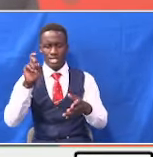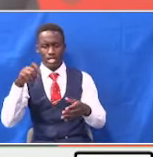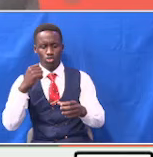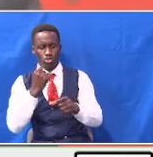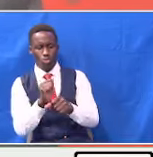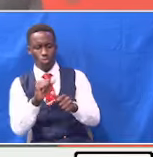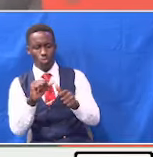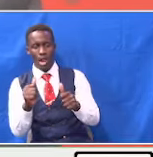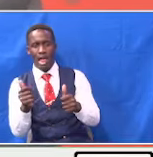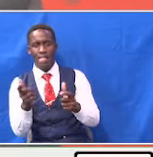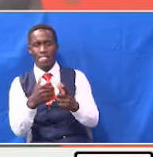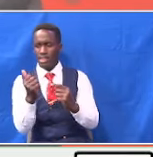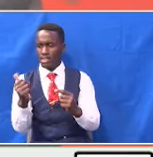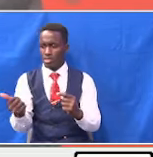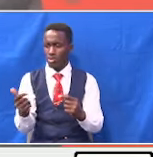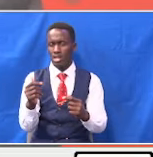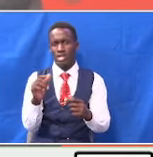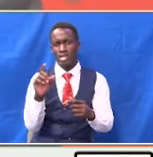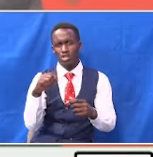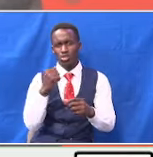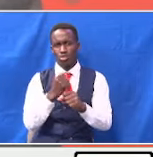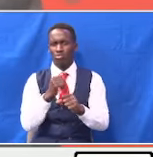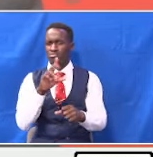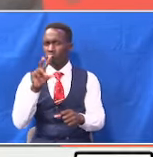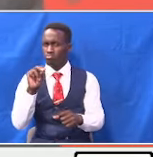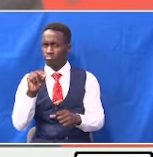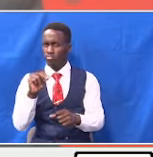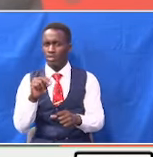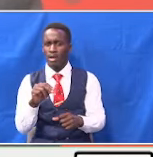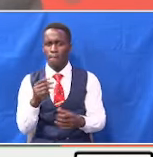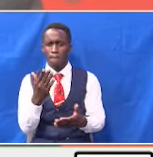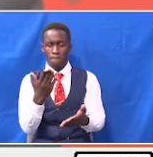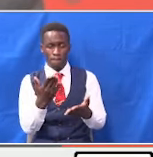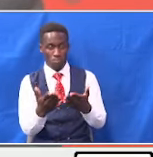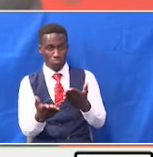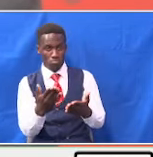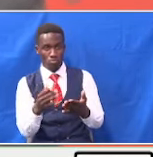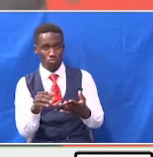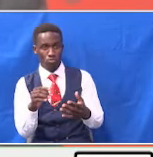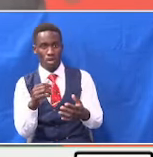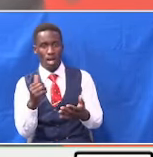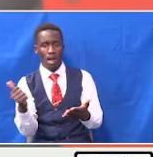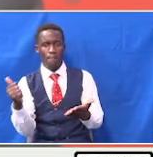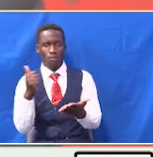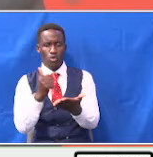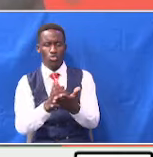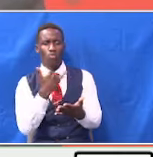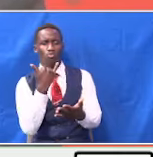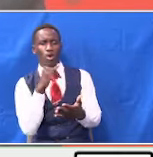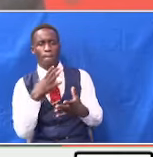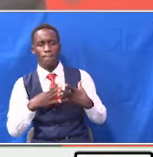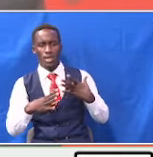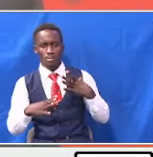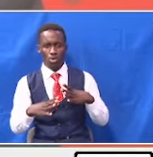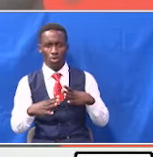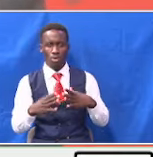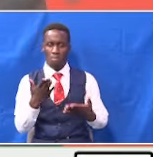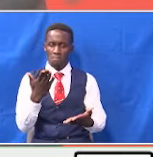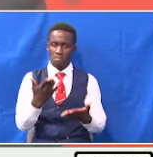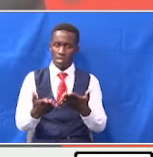where. And so either you appoint the wrong people or you are the wrong